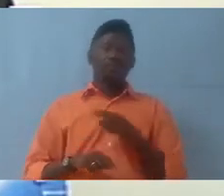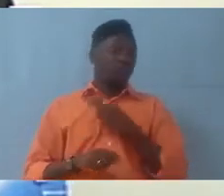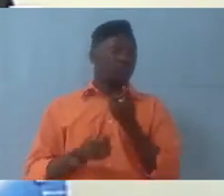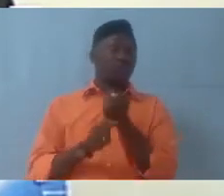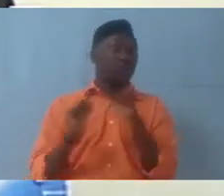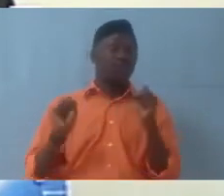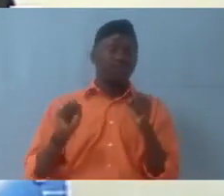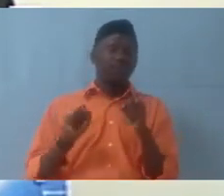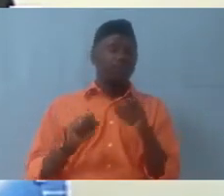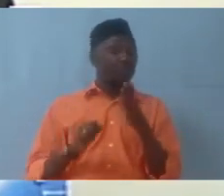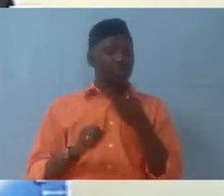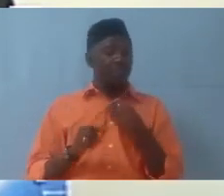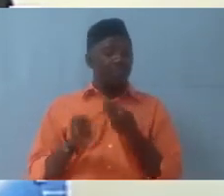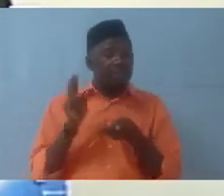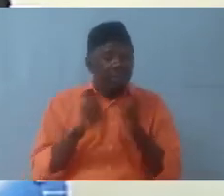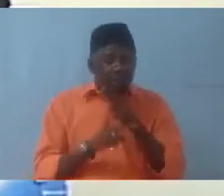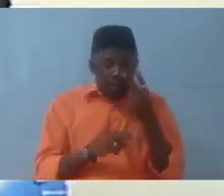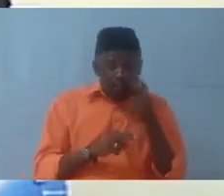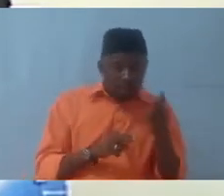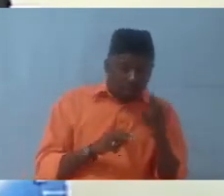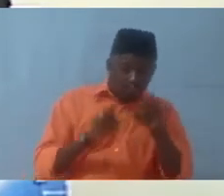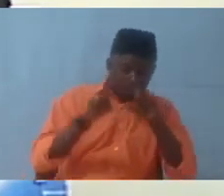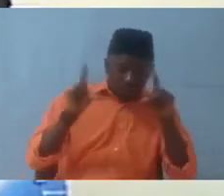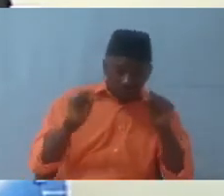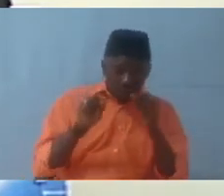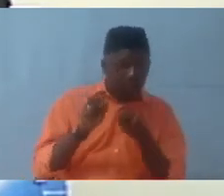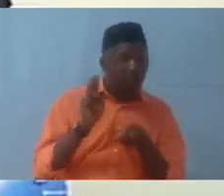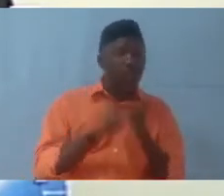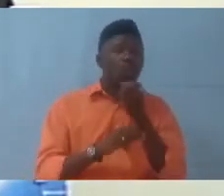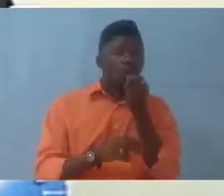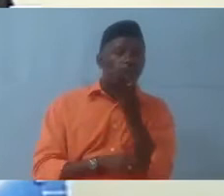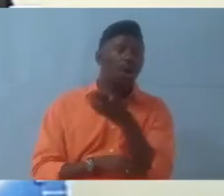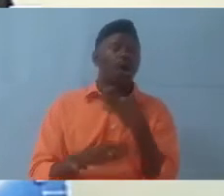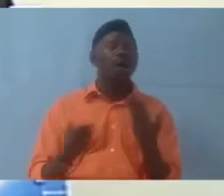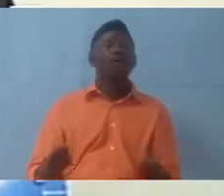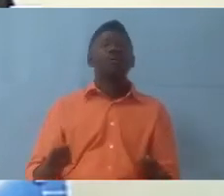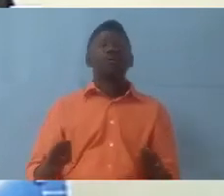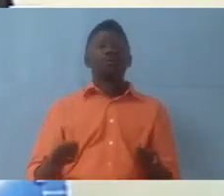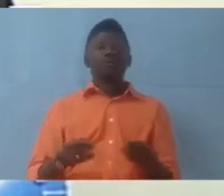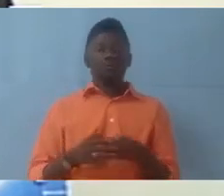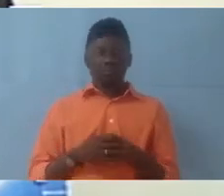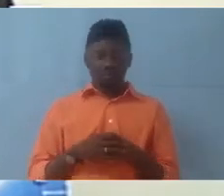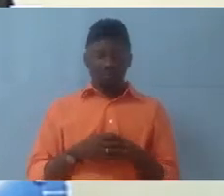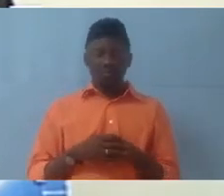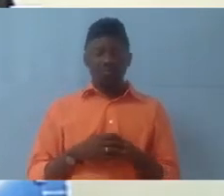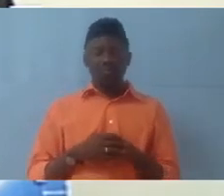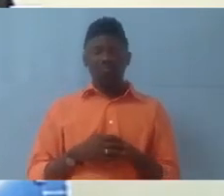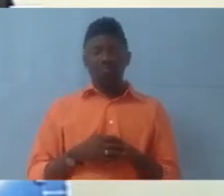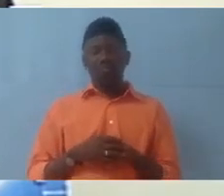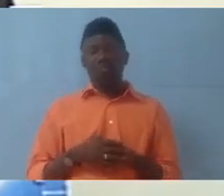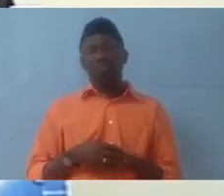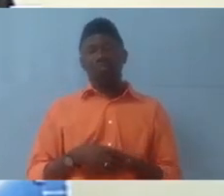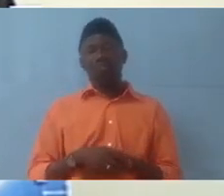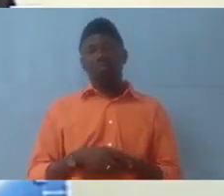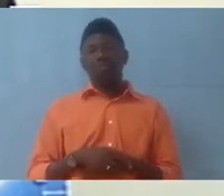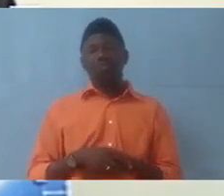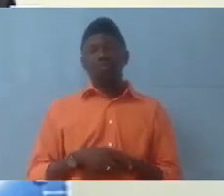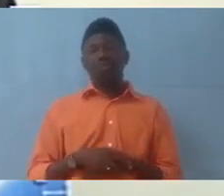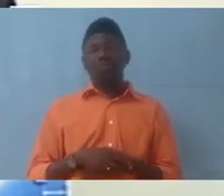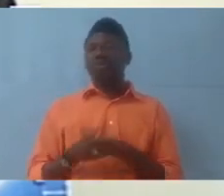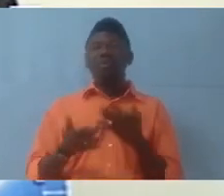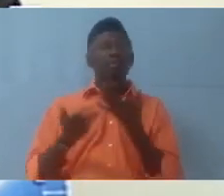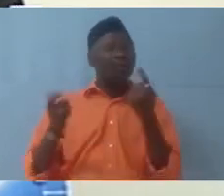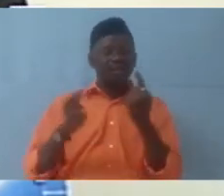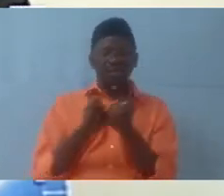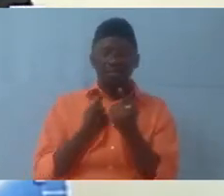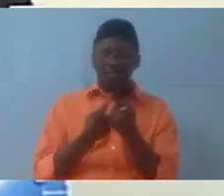auto judiciary ci biir buntu kiram dal lool mu na nek lo xamne ni dañ ci sos ay bata xel bu ag ci bosam. So many things